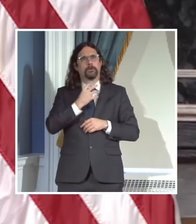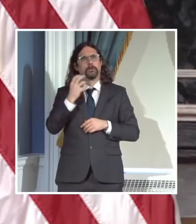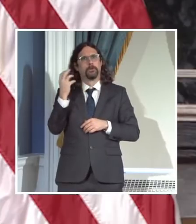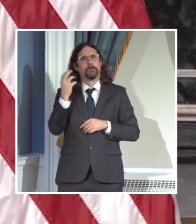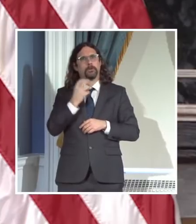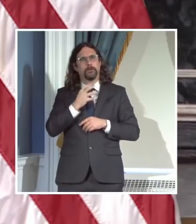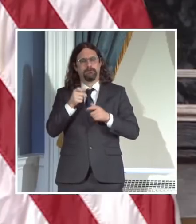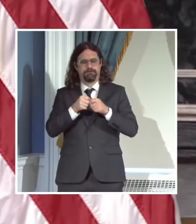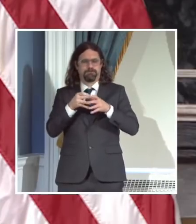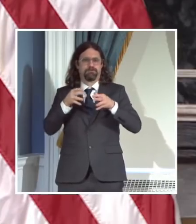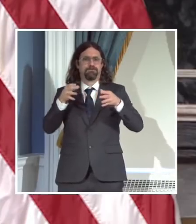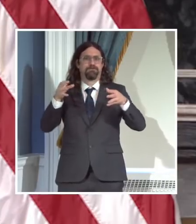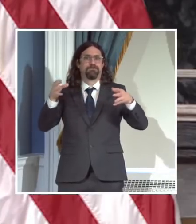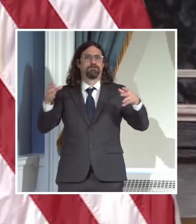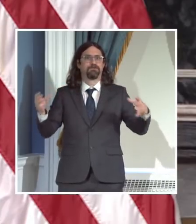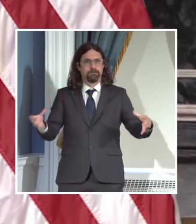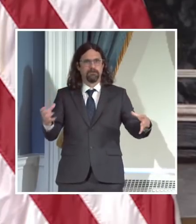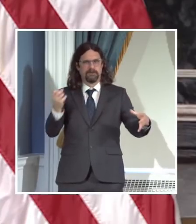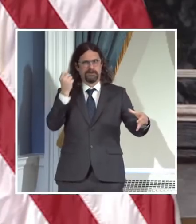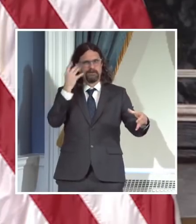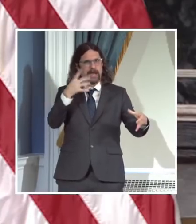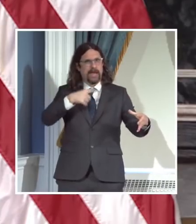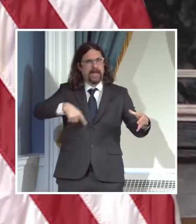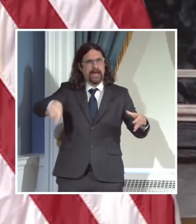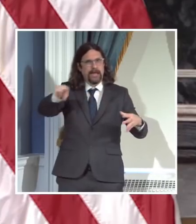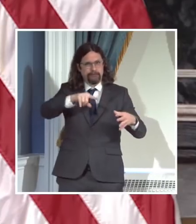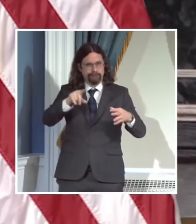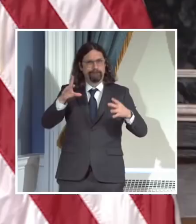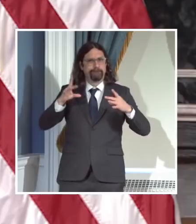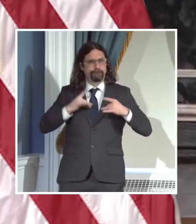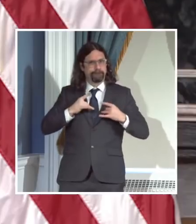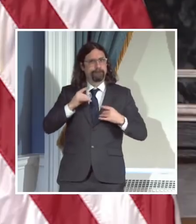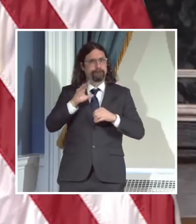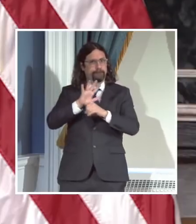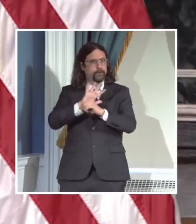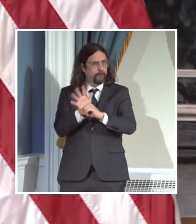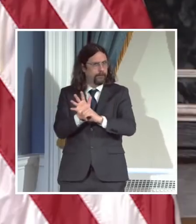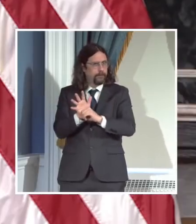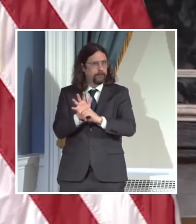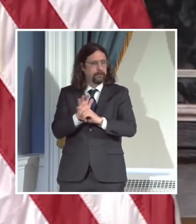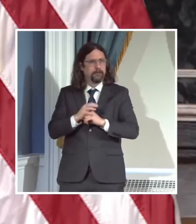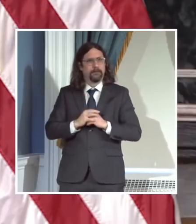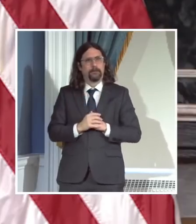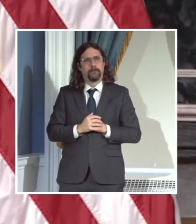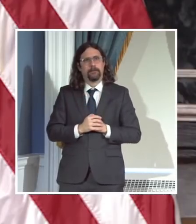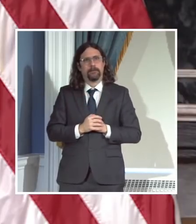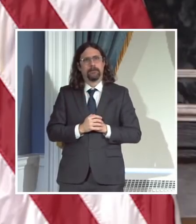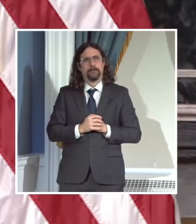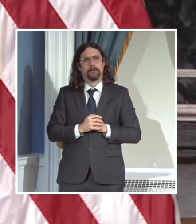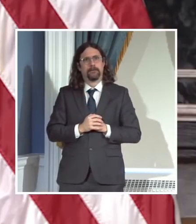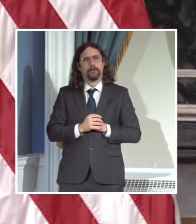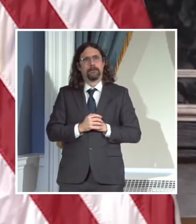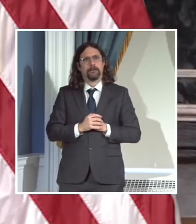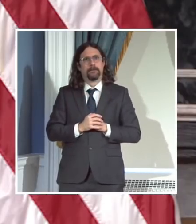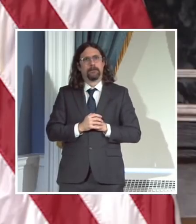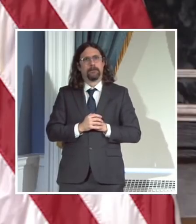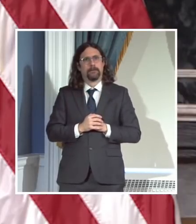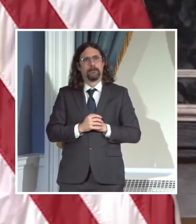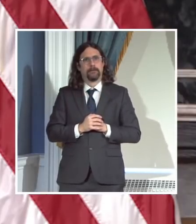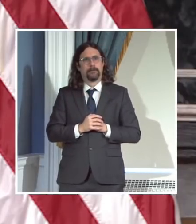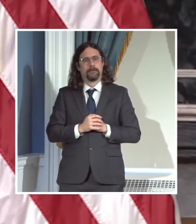are ahead. But I want to tell you up front, hundreds and hundreds of people who have worked to